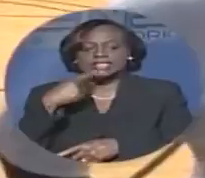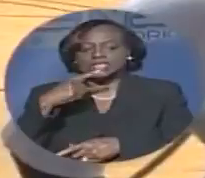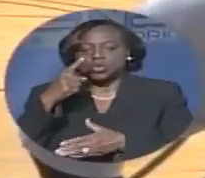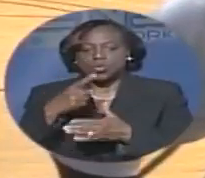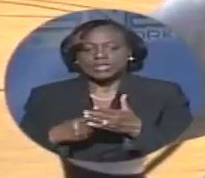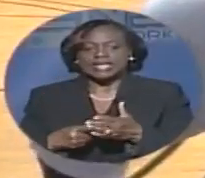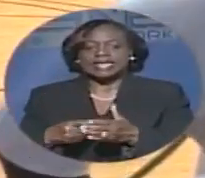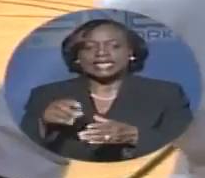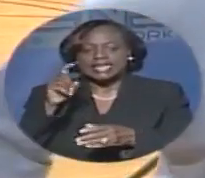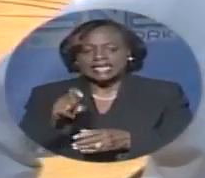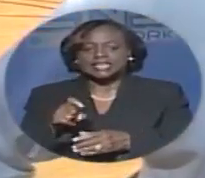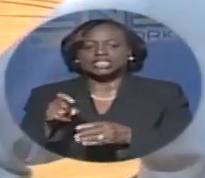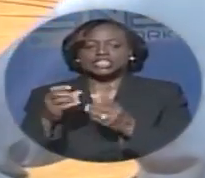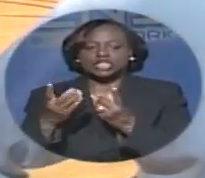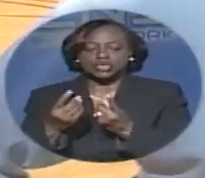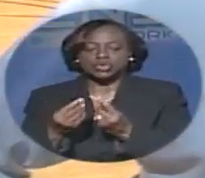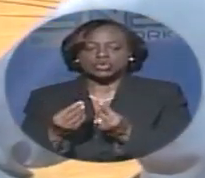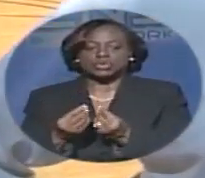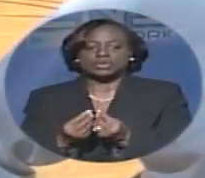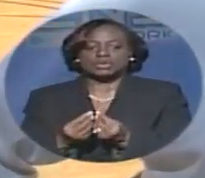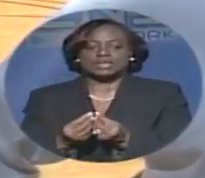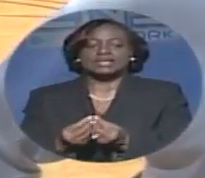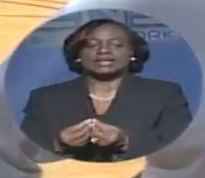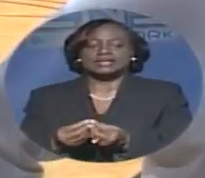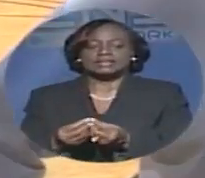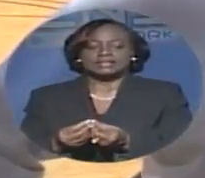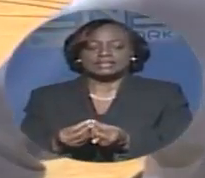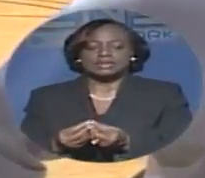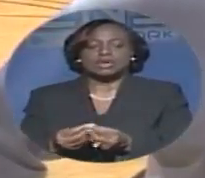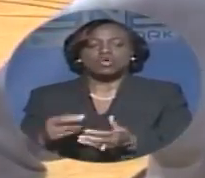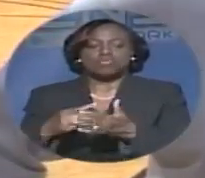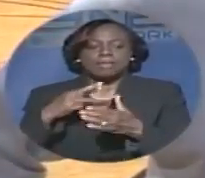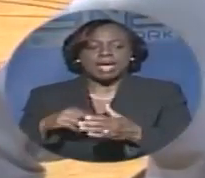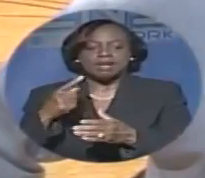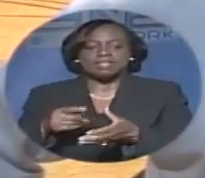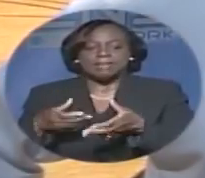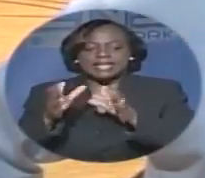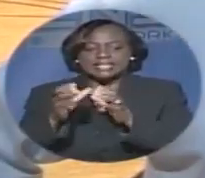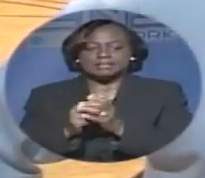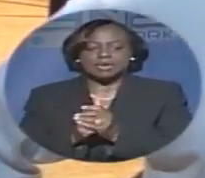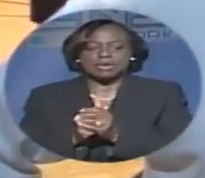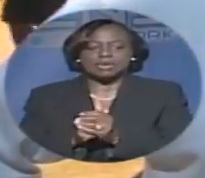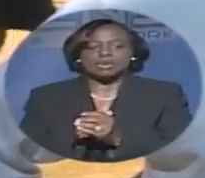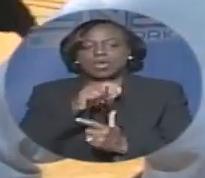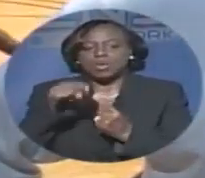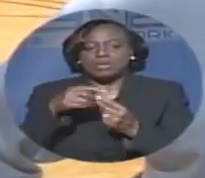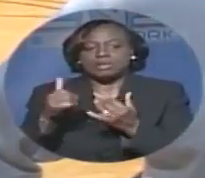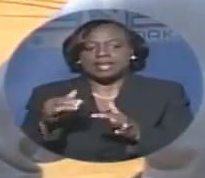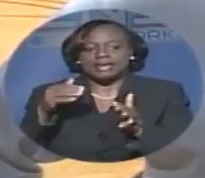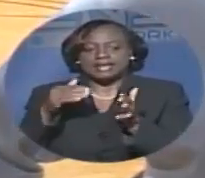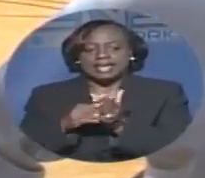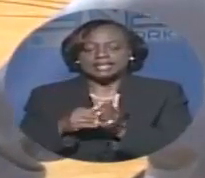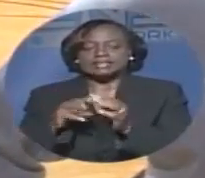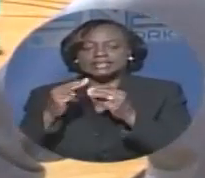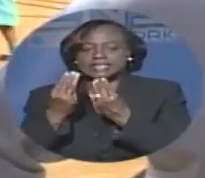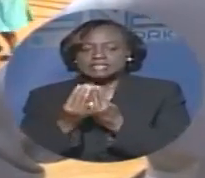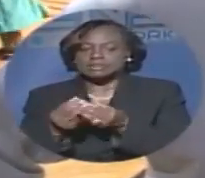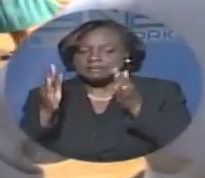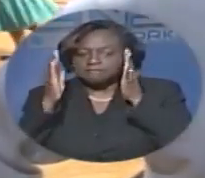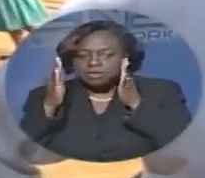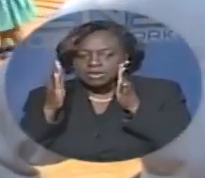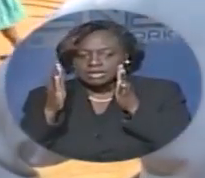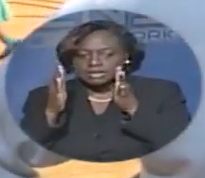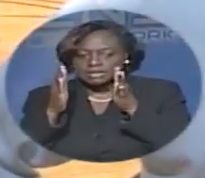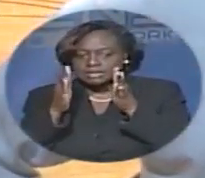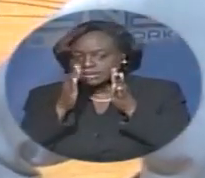pack. We got to do a better job in terms of rebounding the basketball, because when we play against tougher teams, you know, we got to focus deeply on